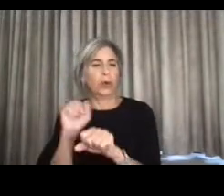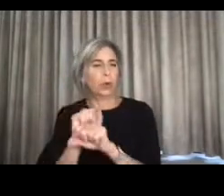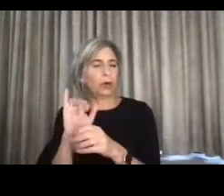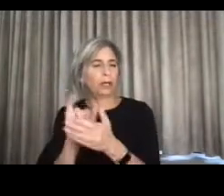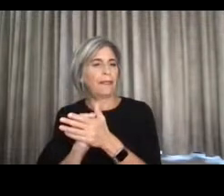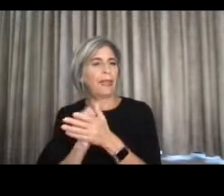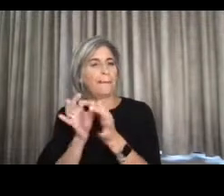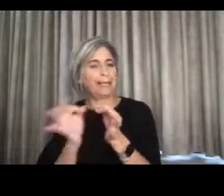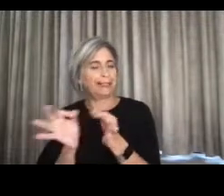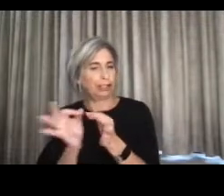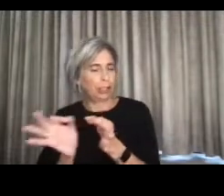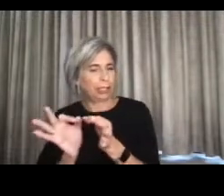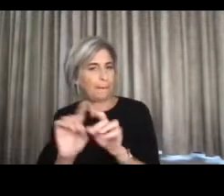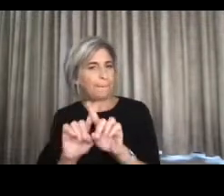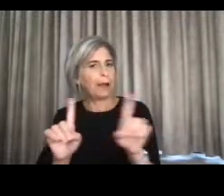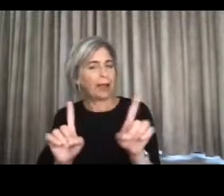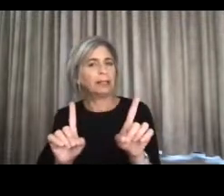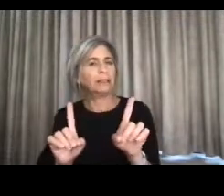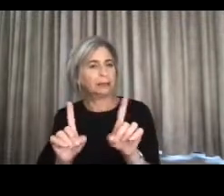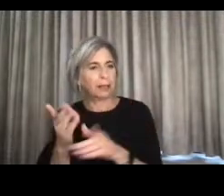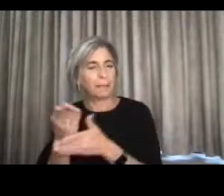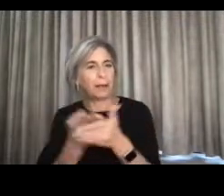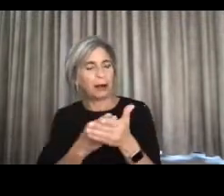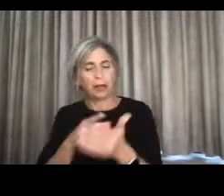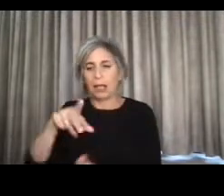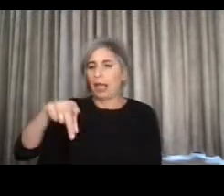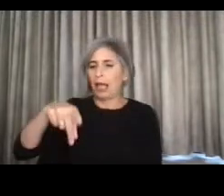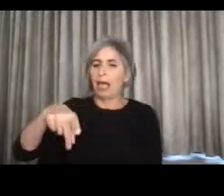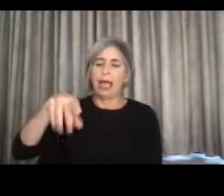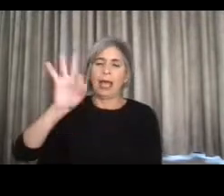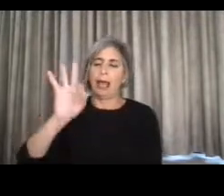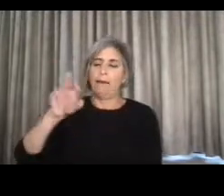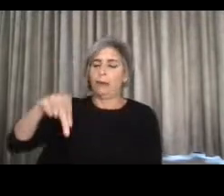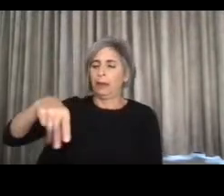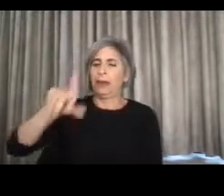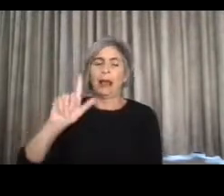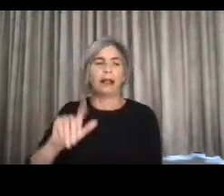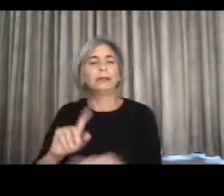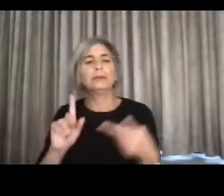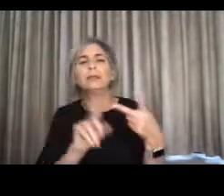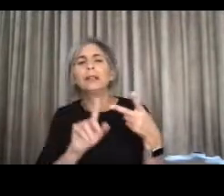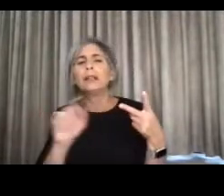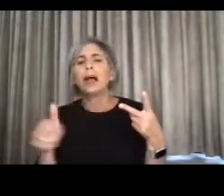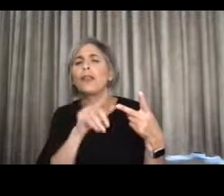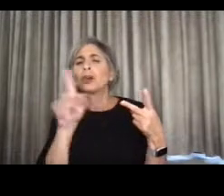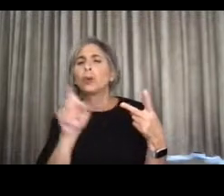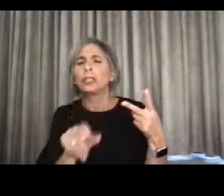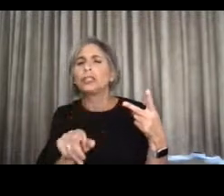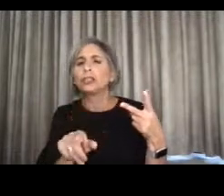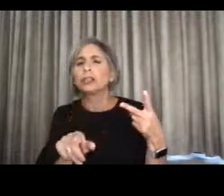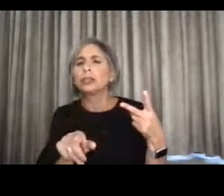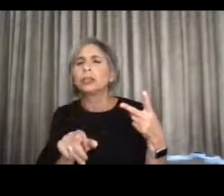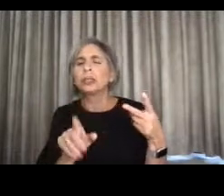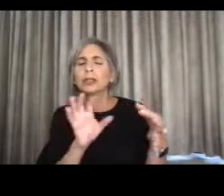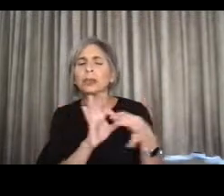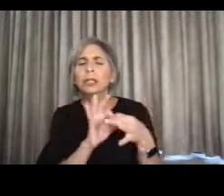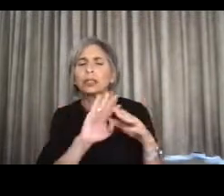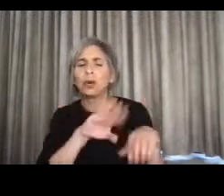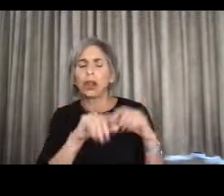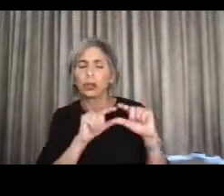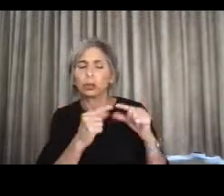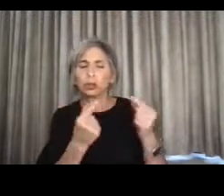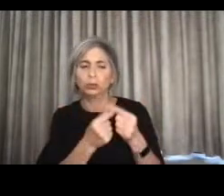out, but it would be Florida Power and Light. Okay, and then I believe these are somewhat related, so I'll group all of